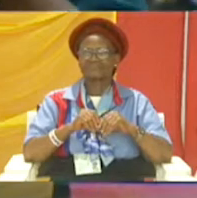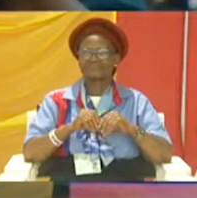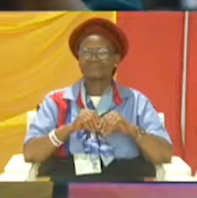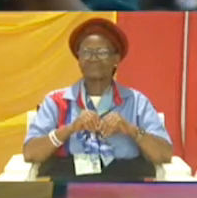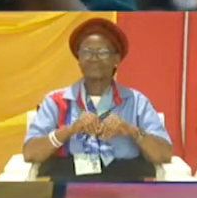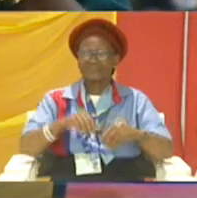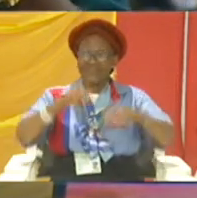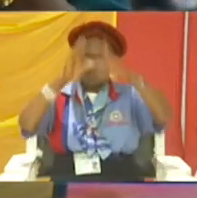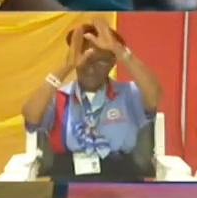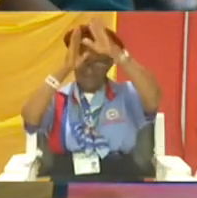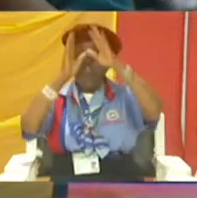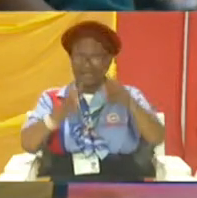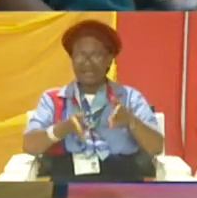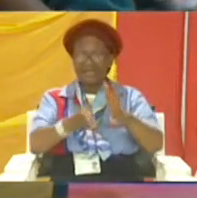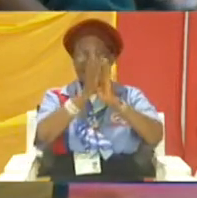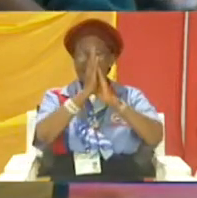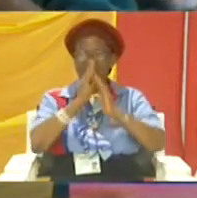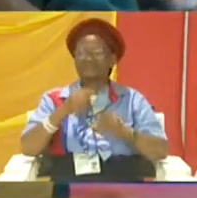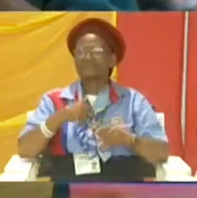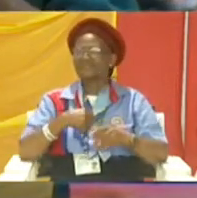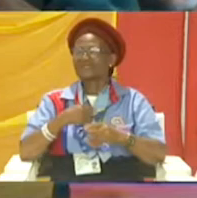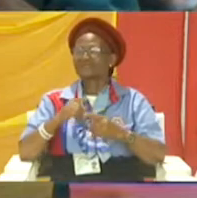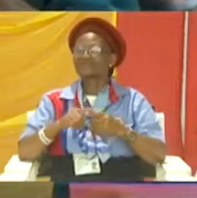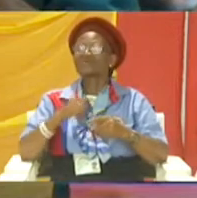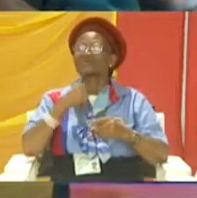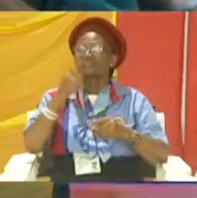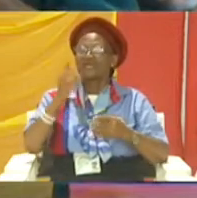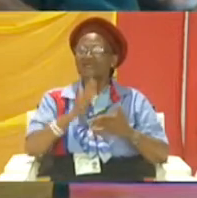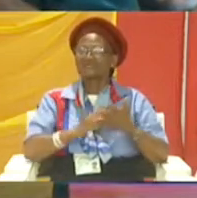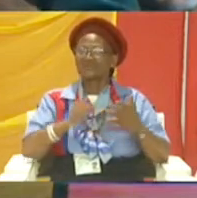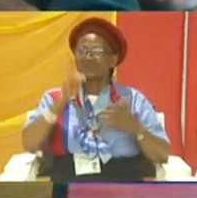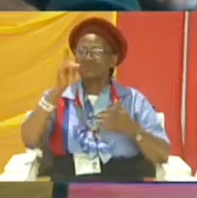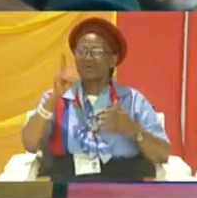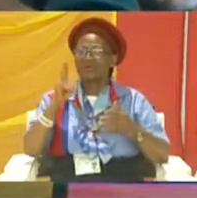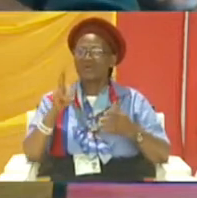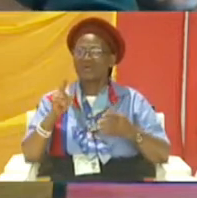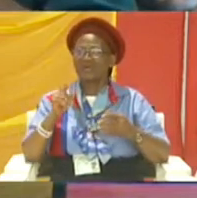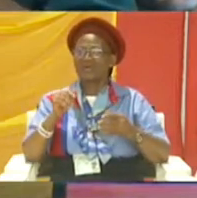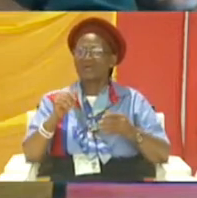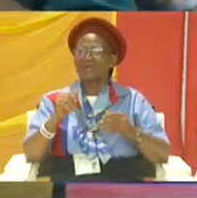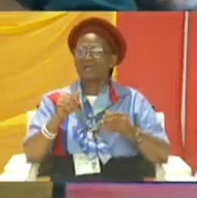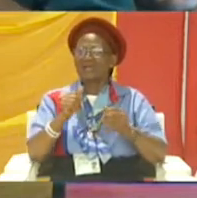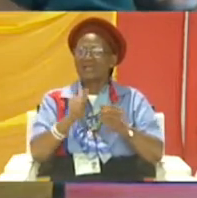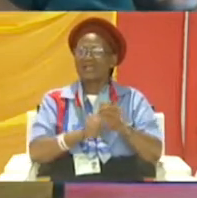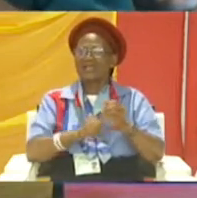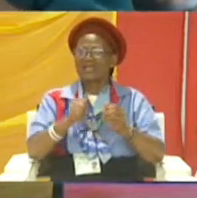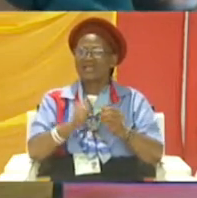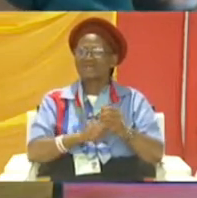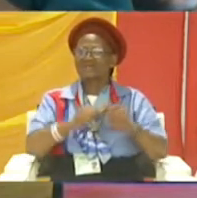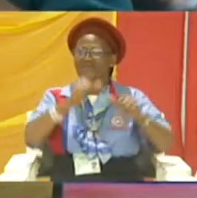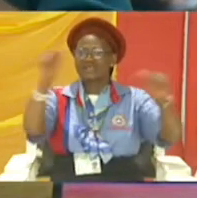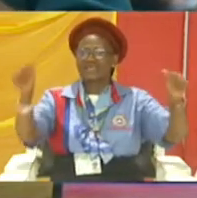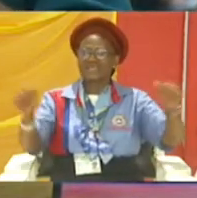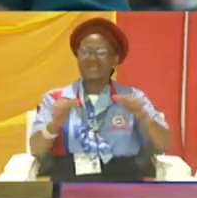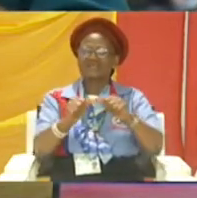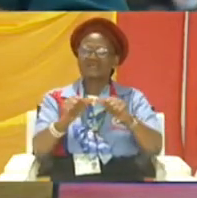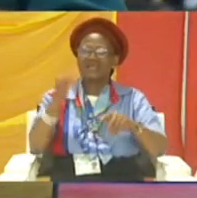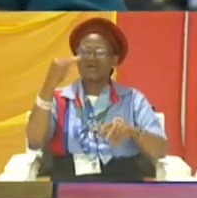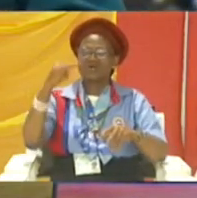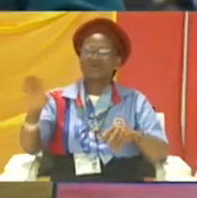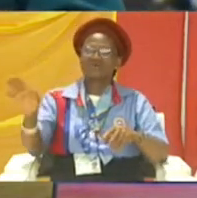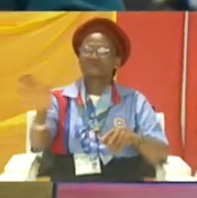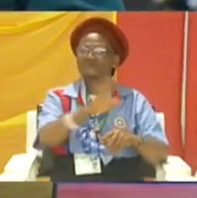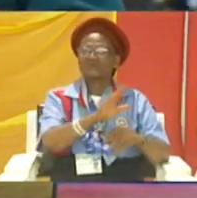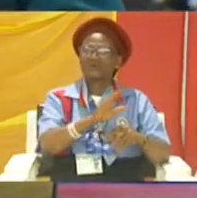Daddy asked me to tell someone. Daddy, make yourself when he come. Every aspect of your life is